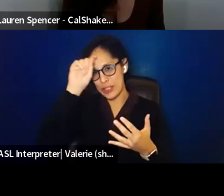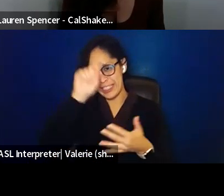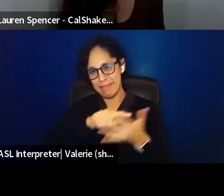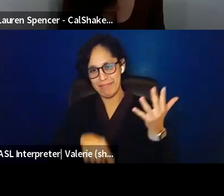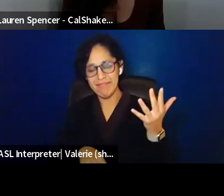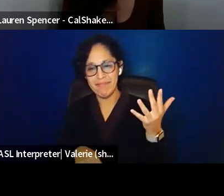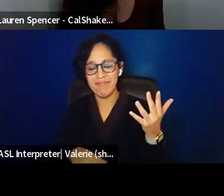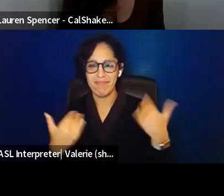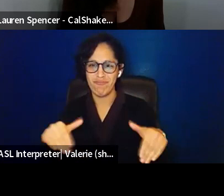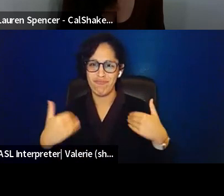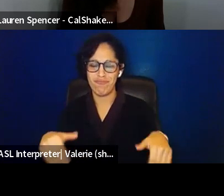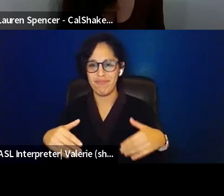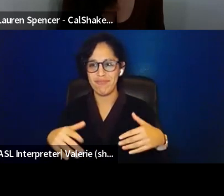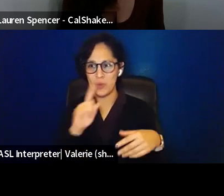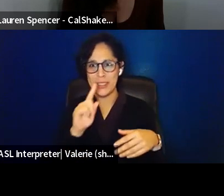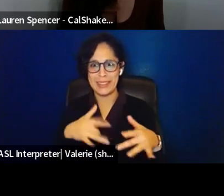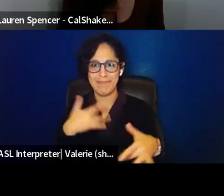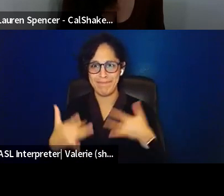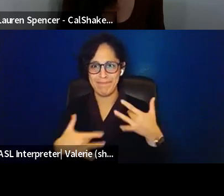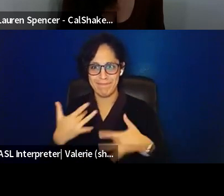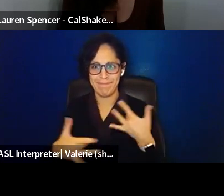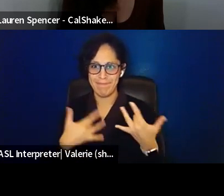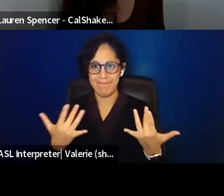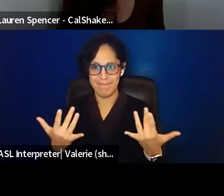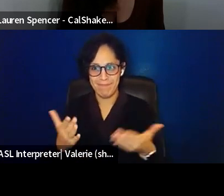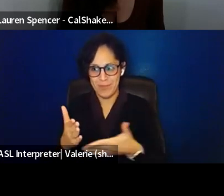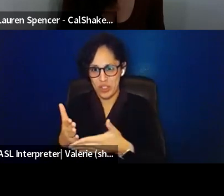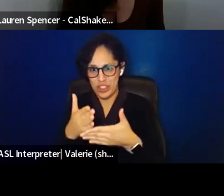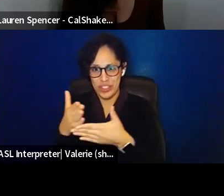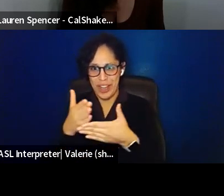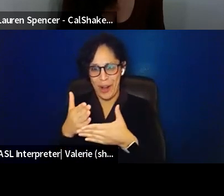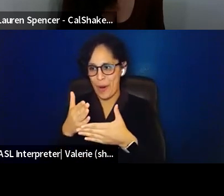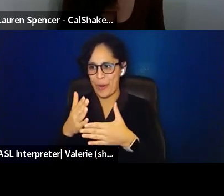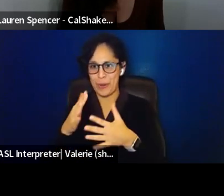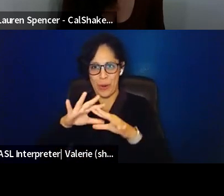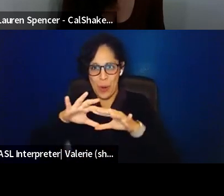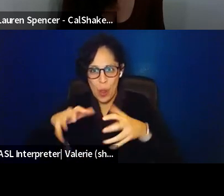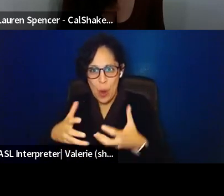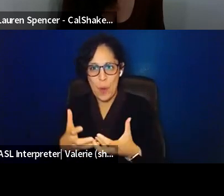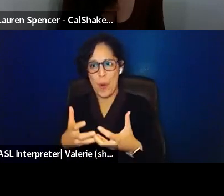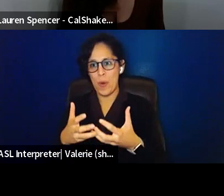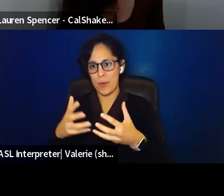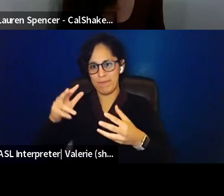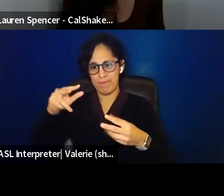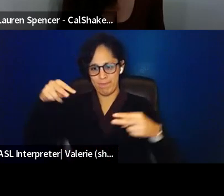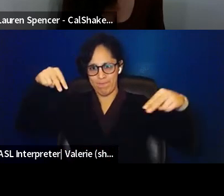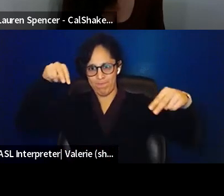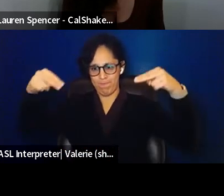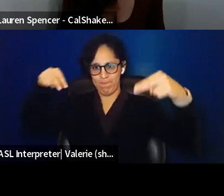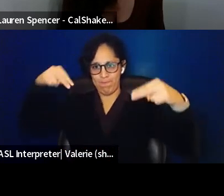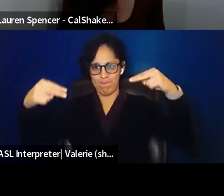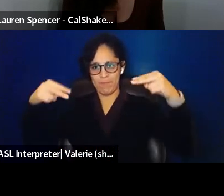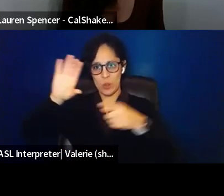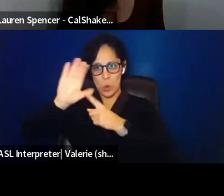It feels quite exciting to be able to share that sort of global perspective as we're looking at each of our work.